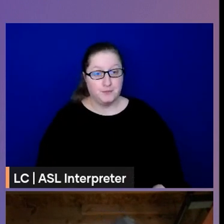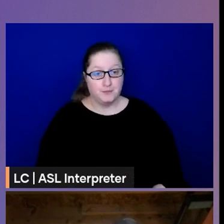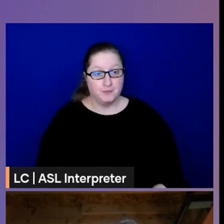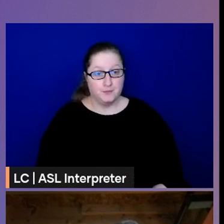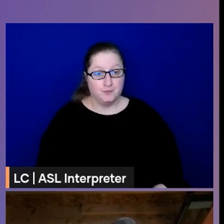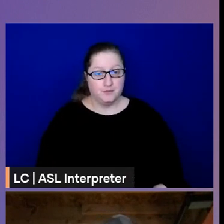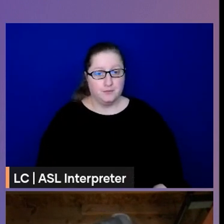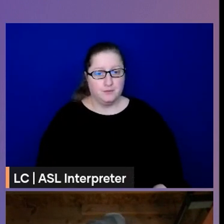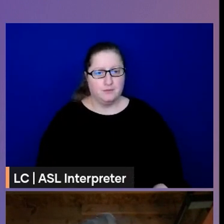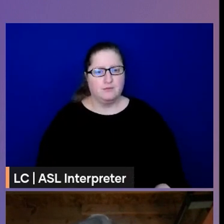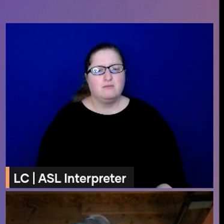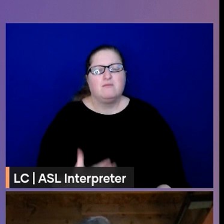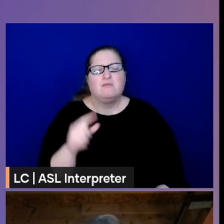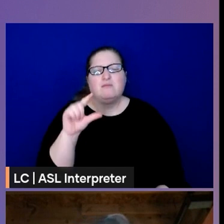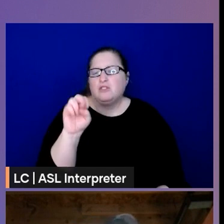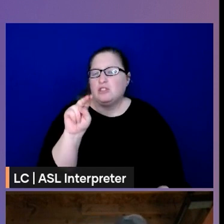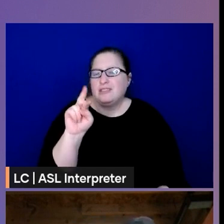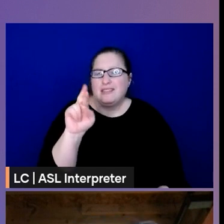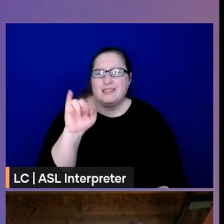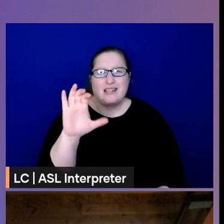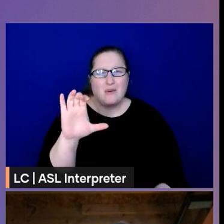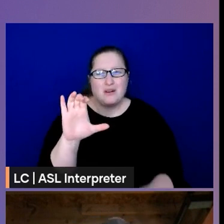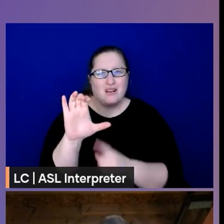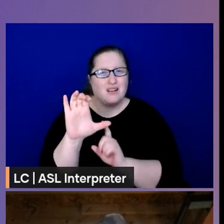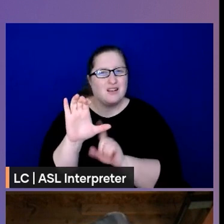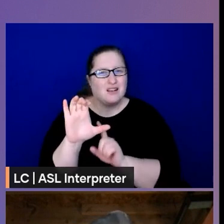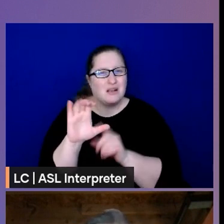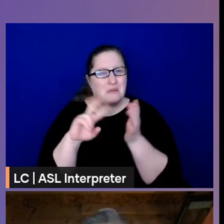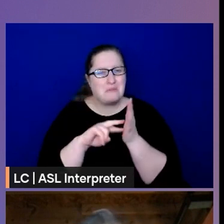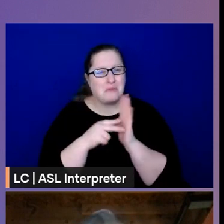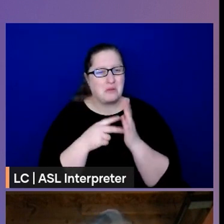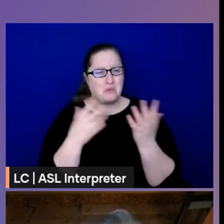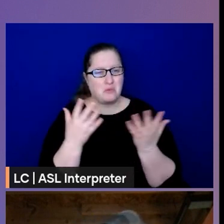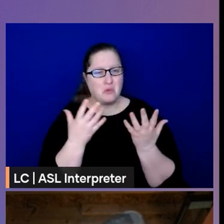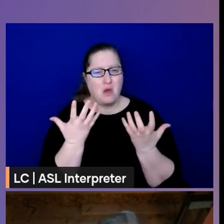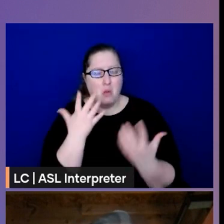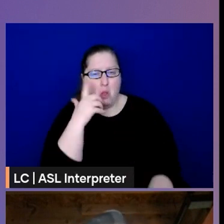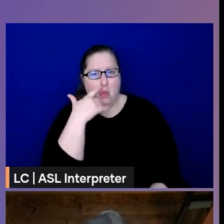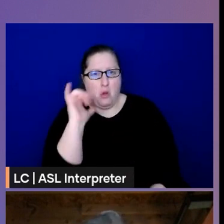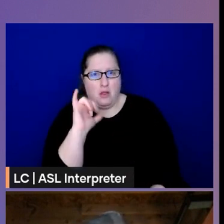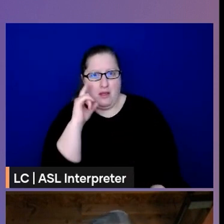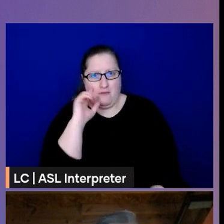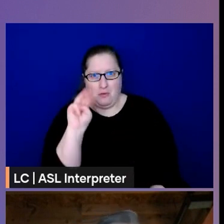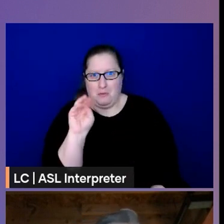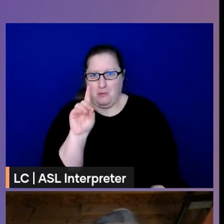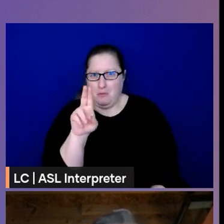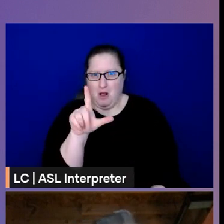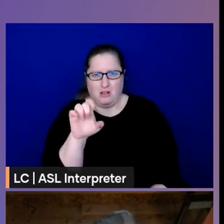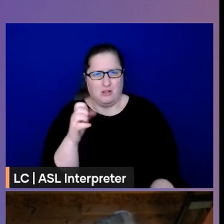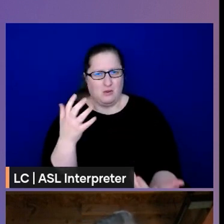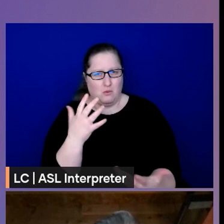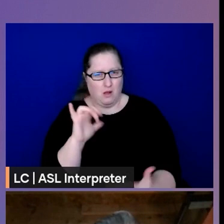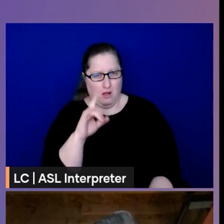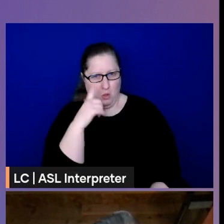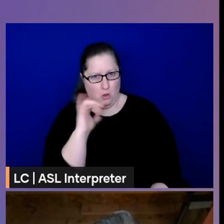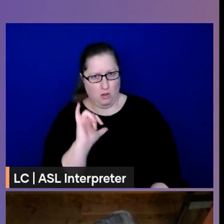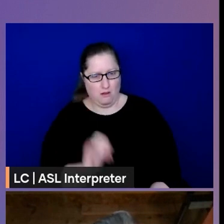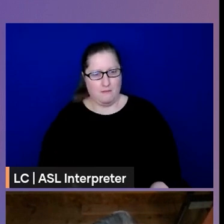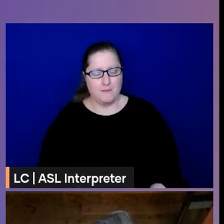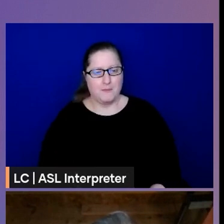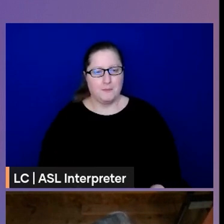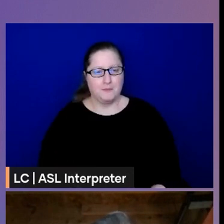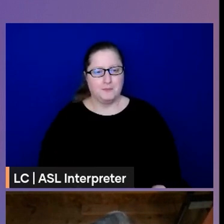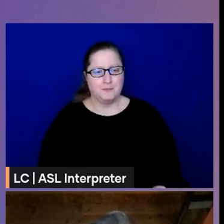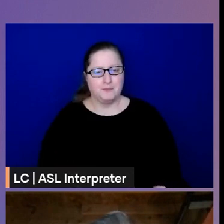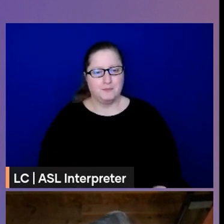So what's a generic module look like? Now we've gotten the Git part out of the way, or the GitHub part out of the way. What does a generic module look like? So